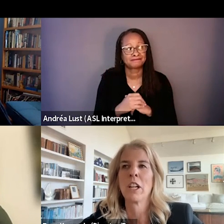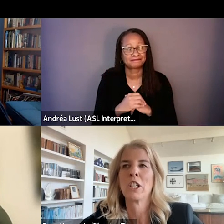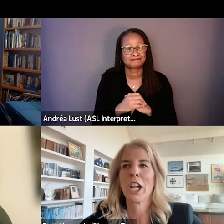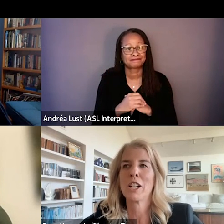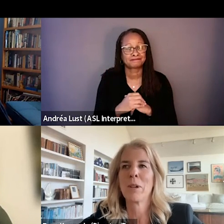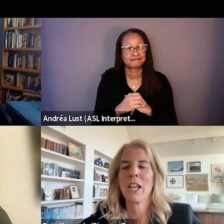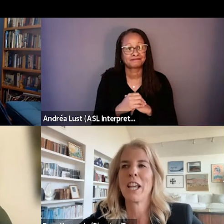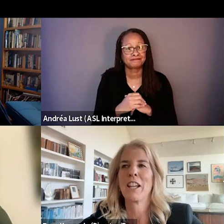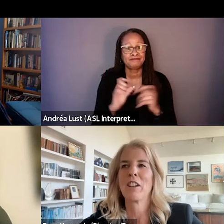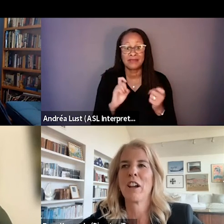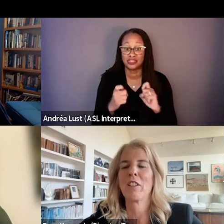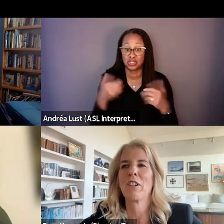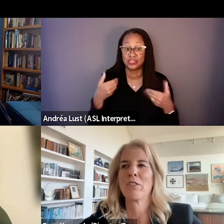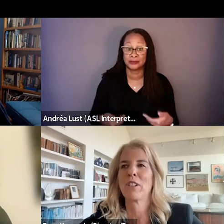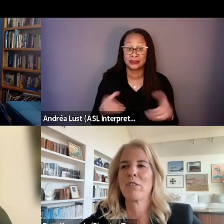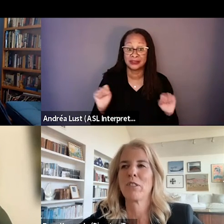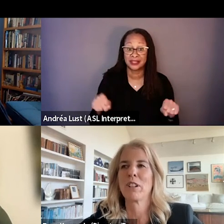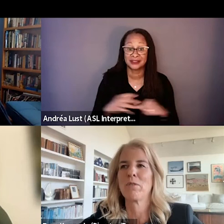it's changed me in